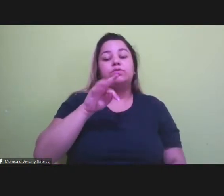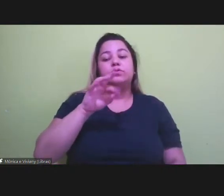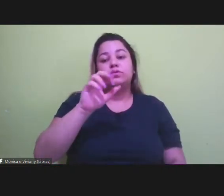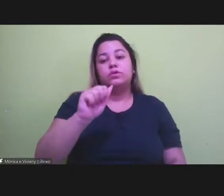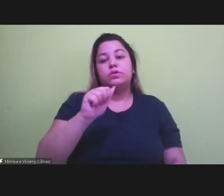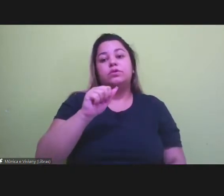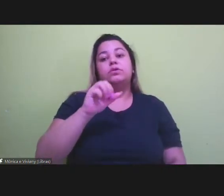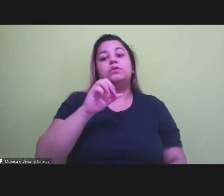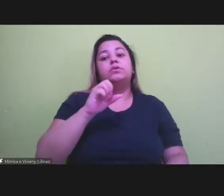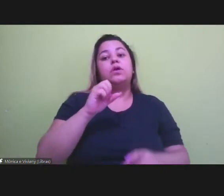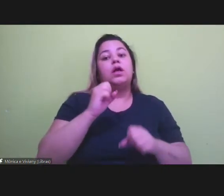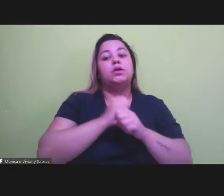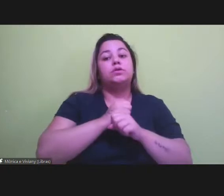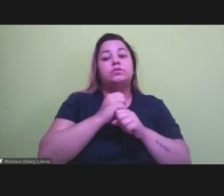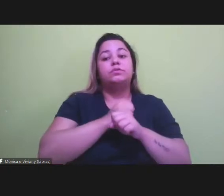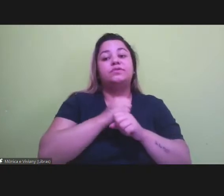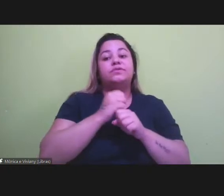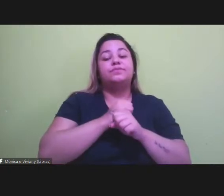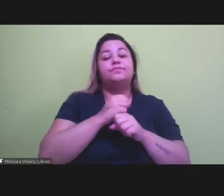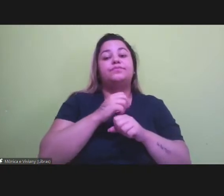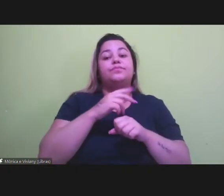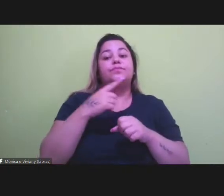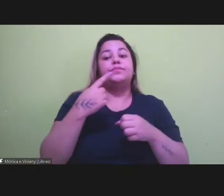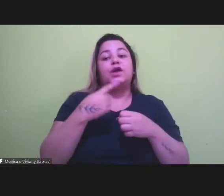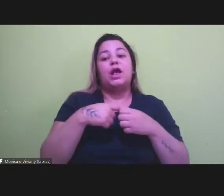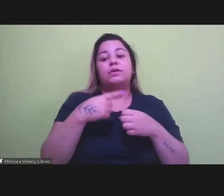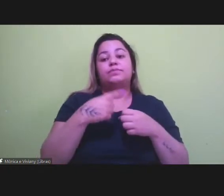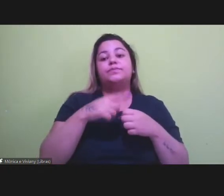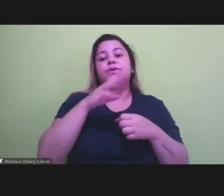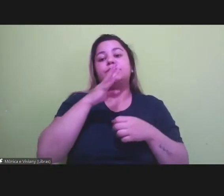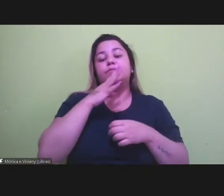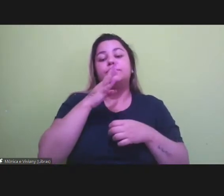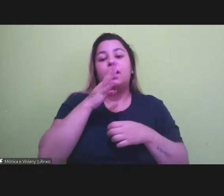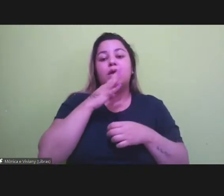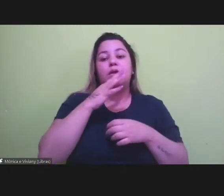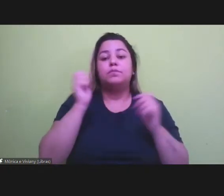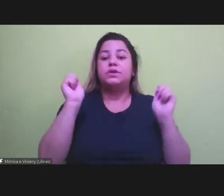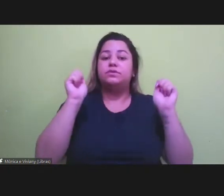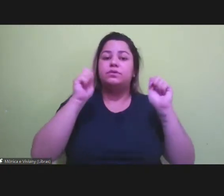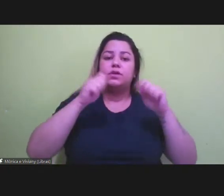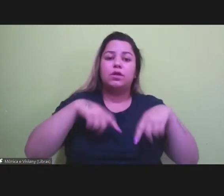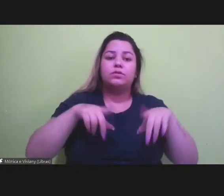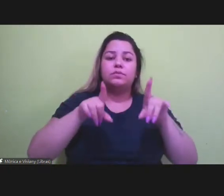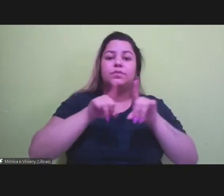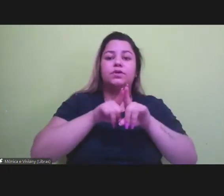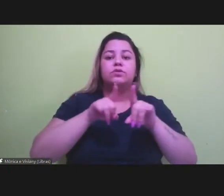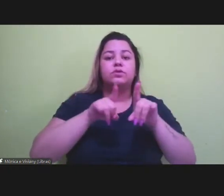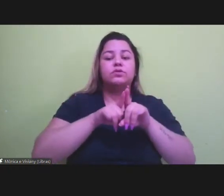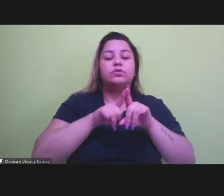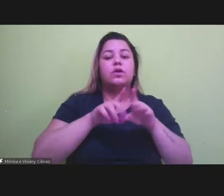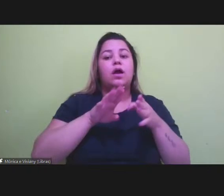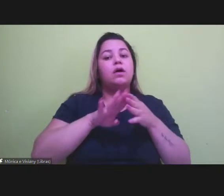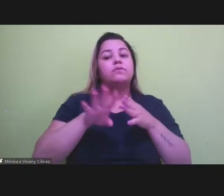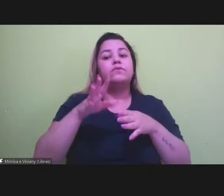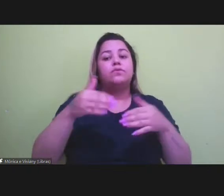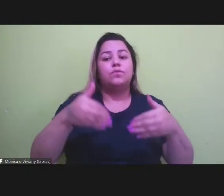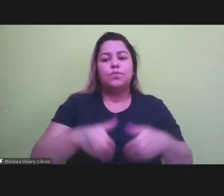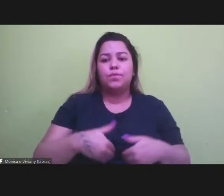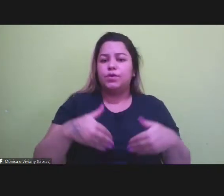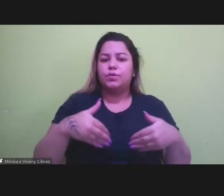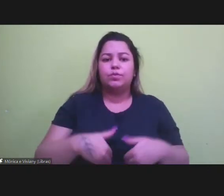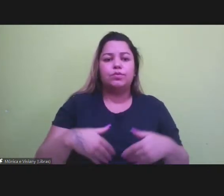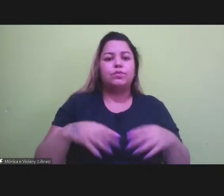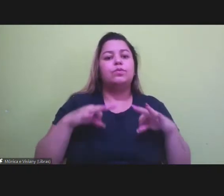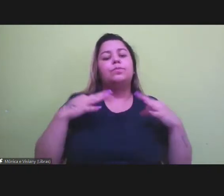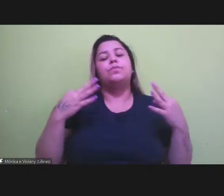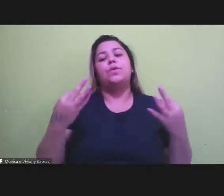agriculture, considering the decade for the action in nutrition from the UN that recognizes the necessity to end with